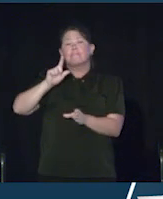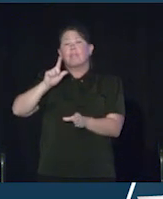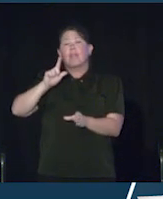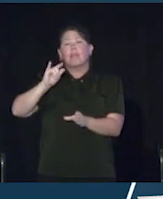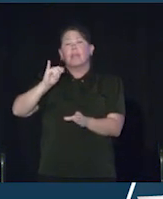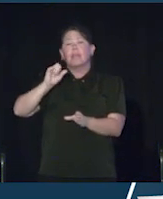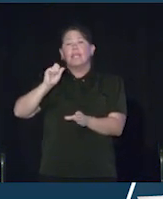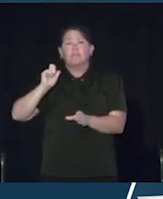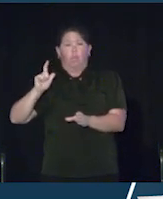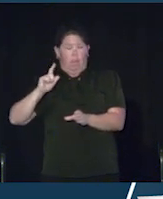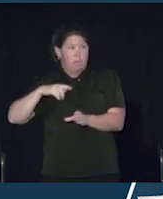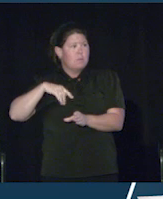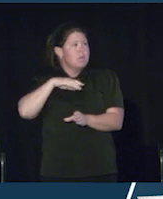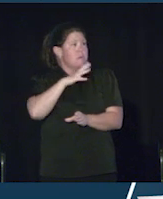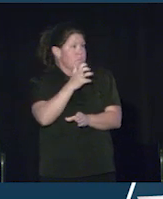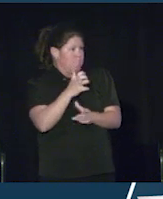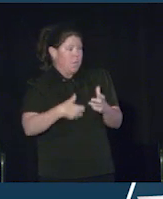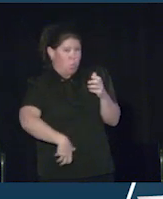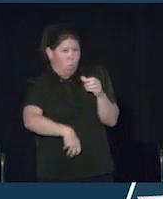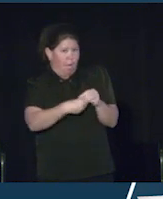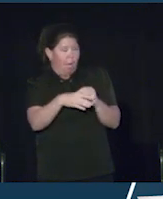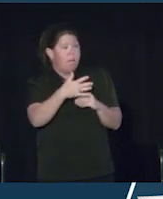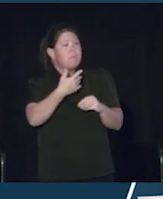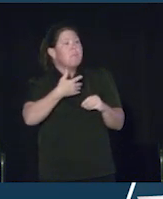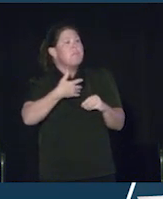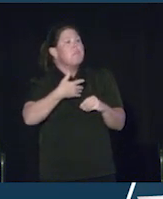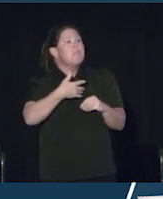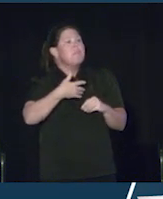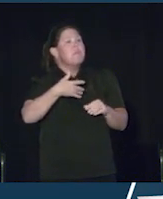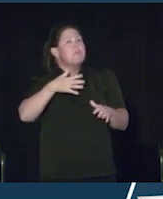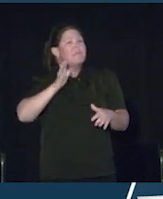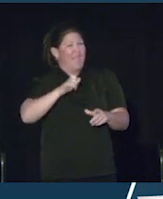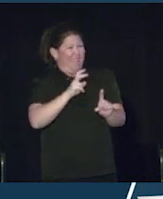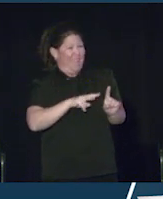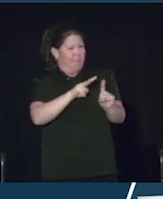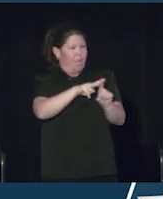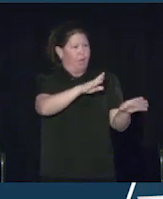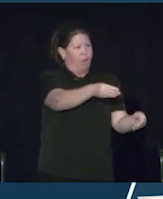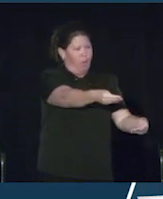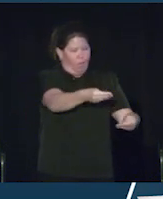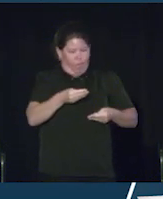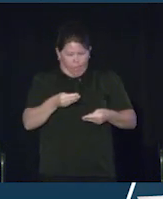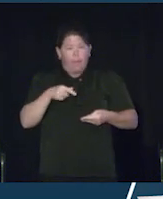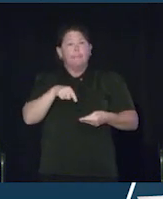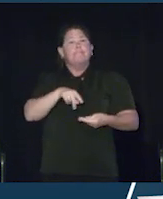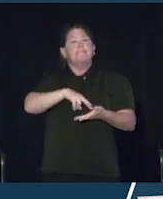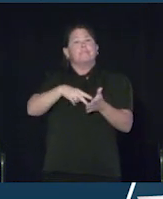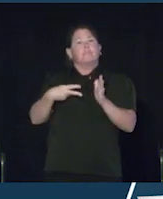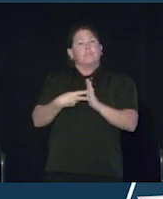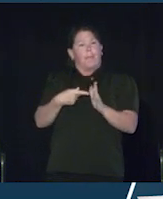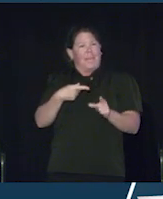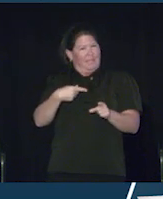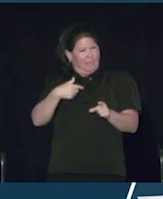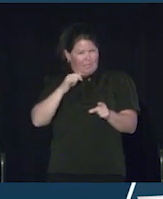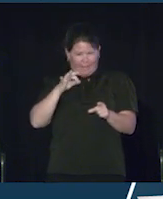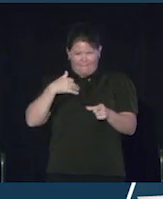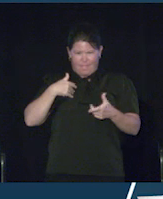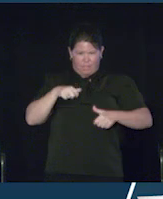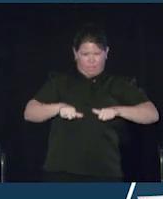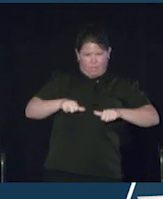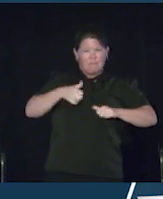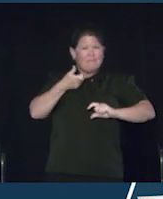is that whenever an application is received, if we are unable to make an eligibility determination based